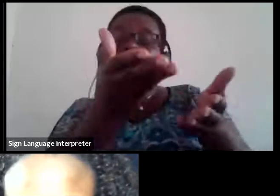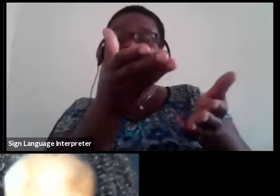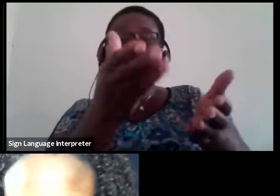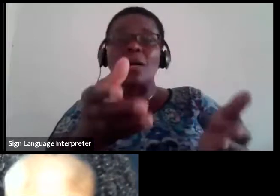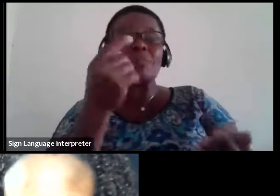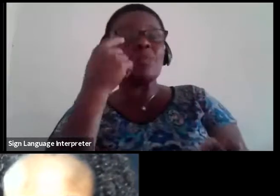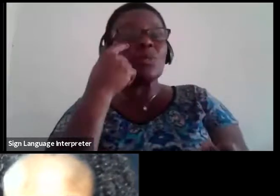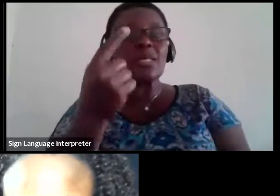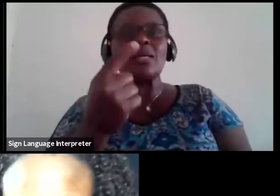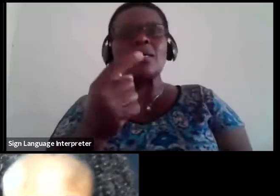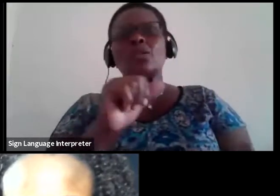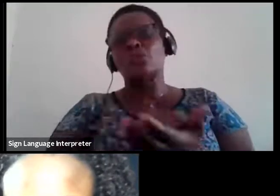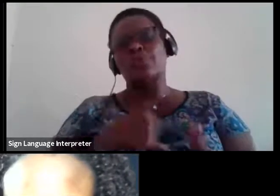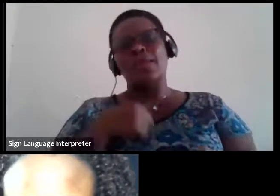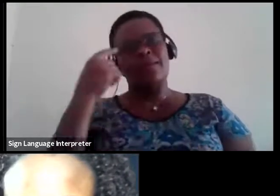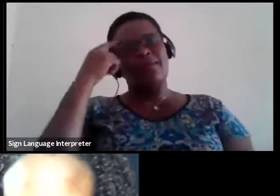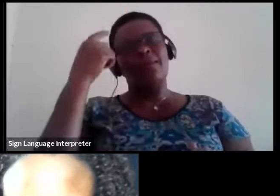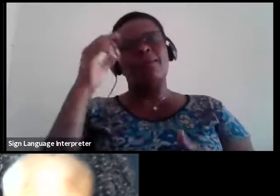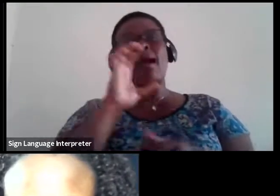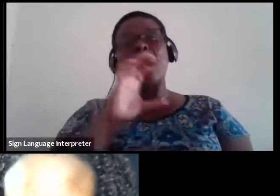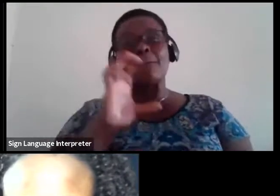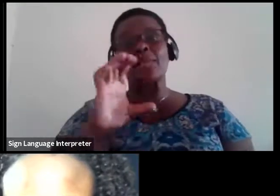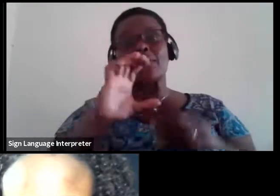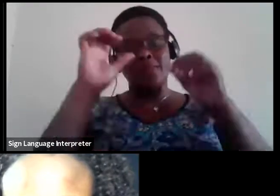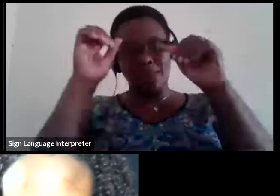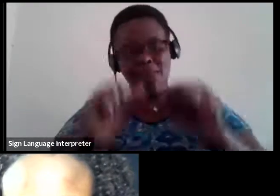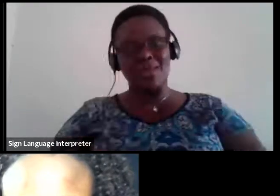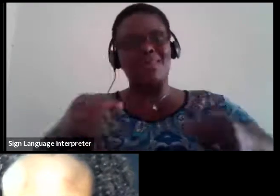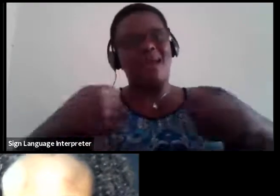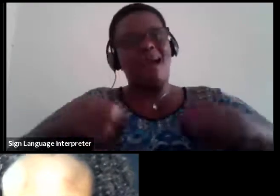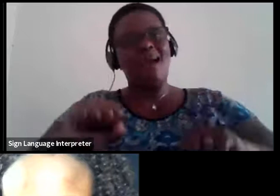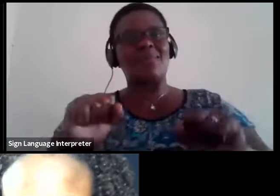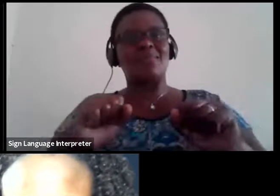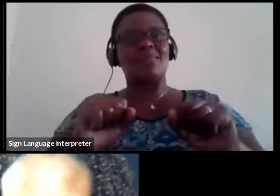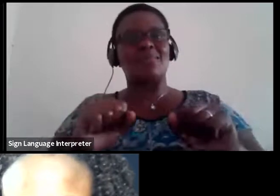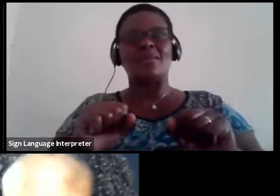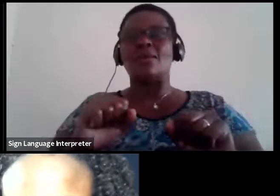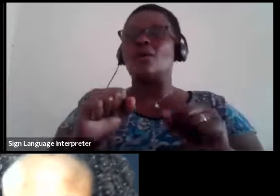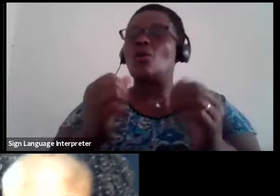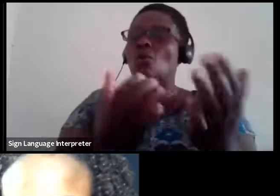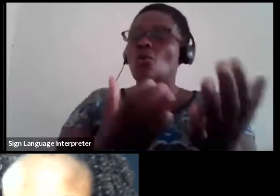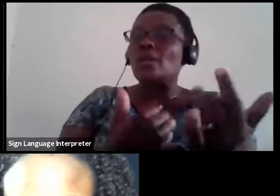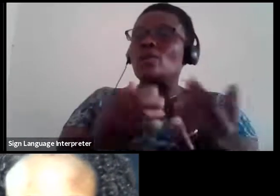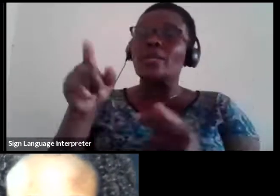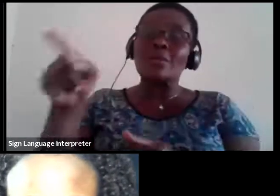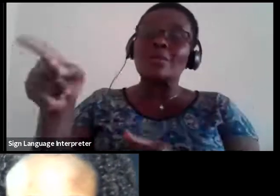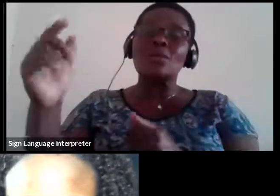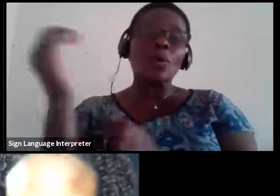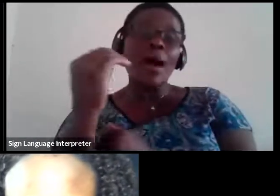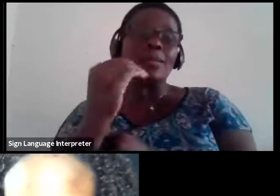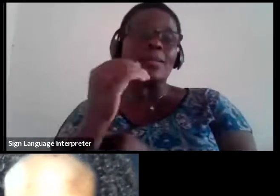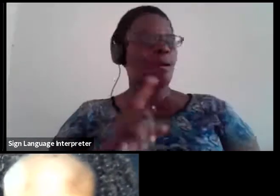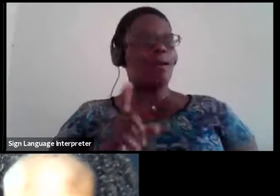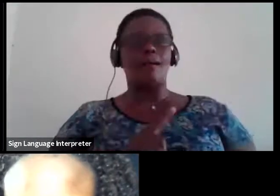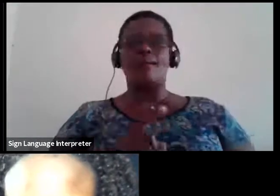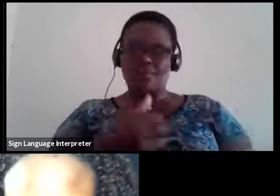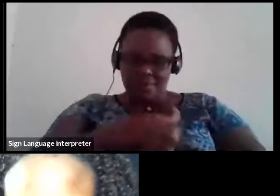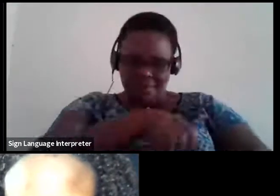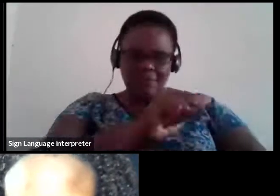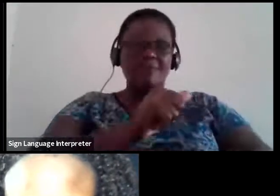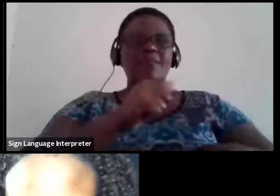as opposed to first waiting for the users to request for these things, because the tech companies know what they are